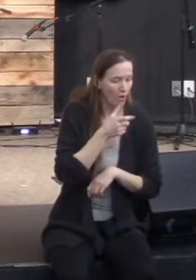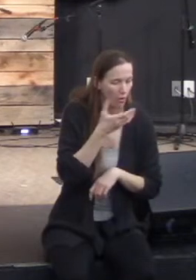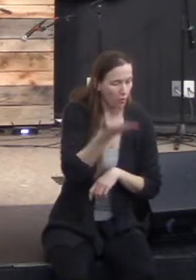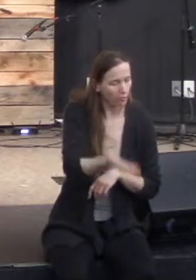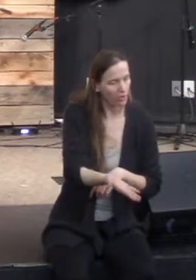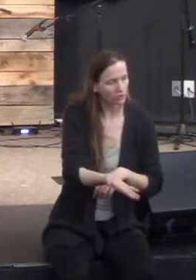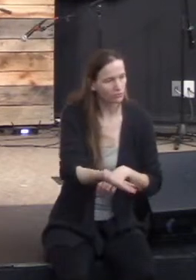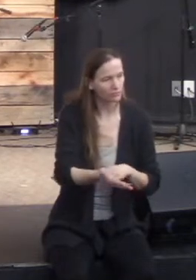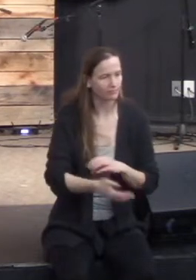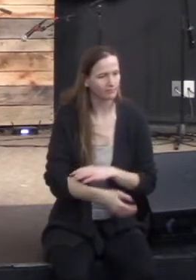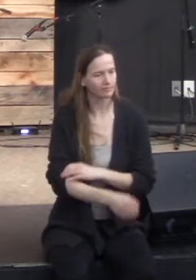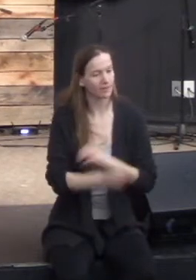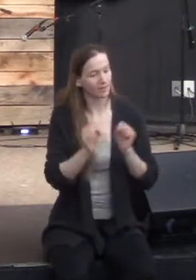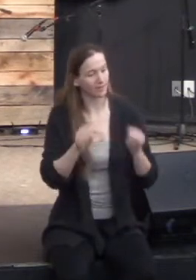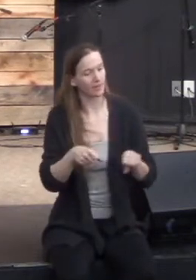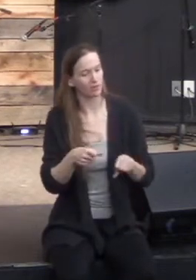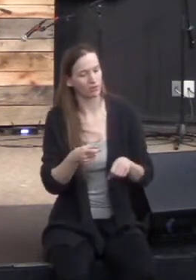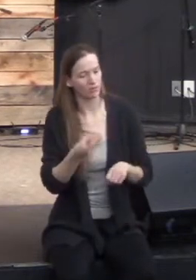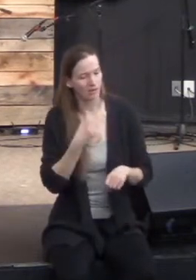Can you tell me?